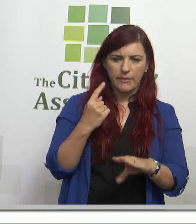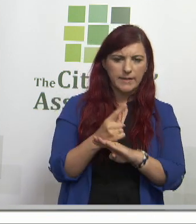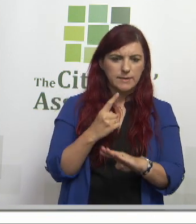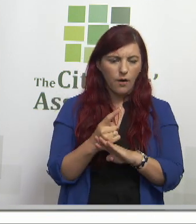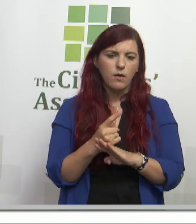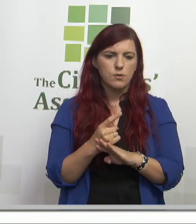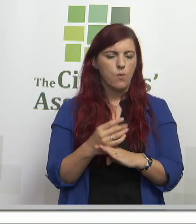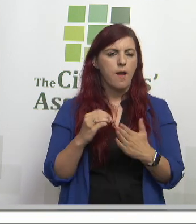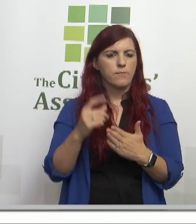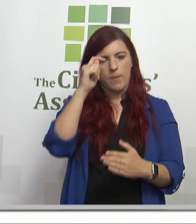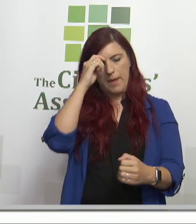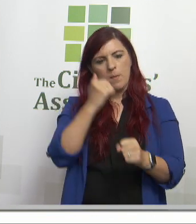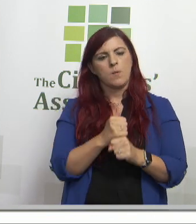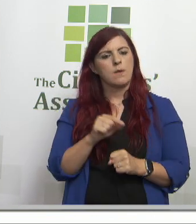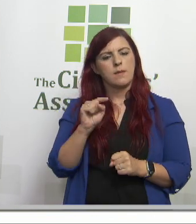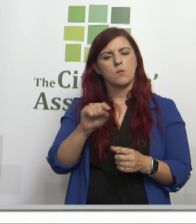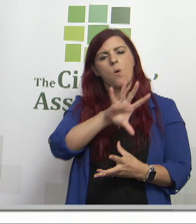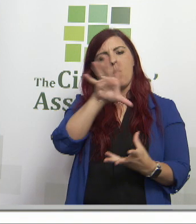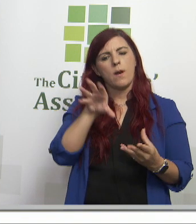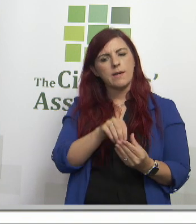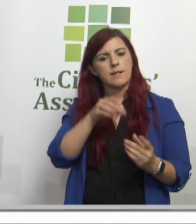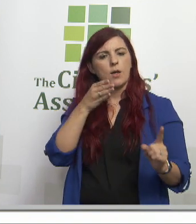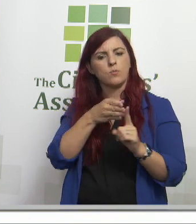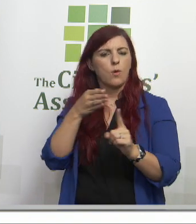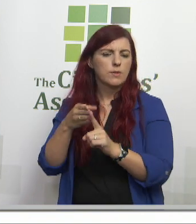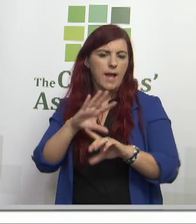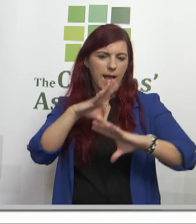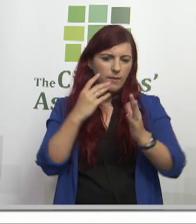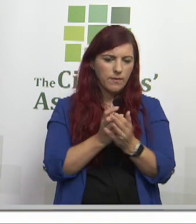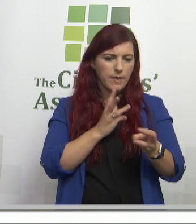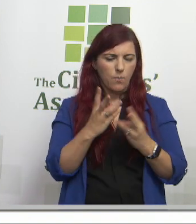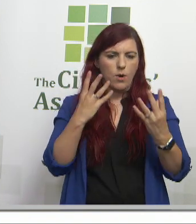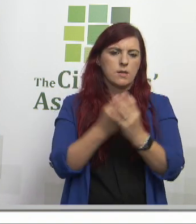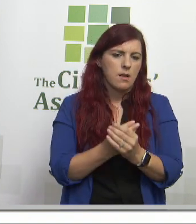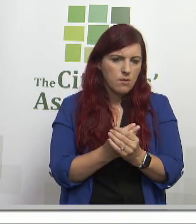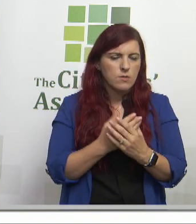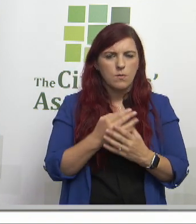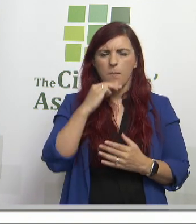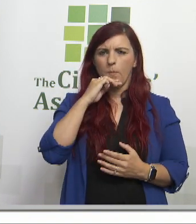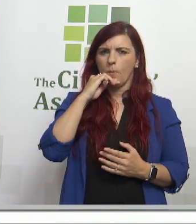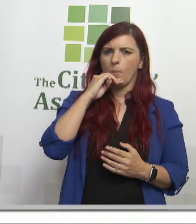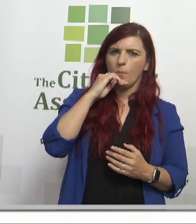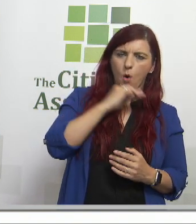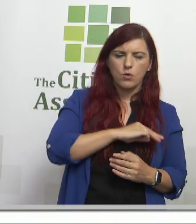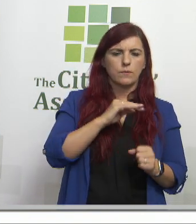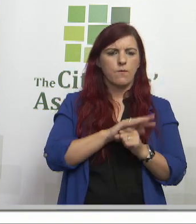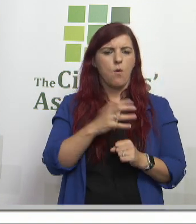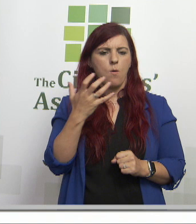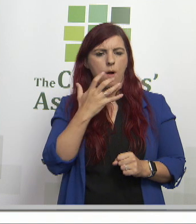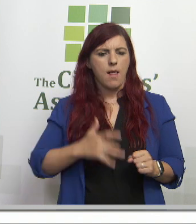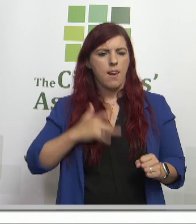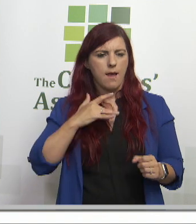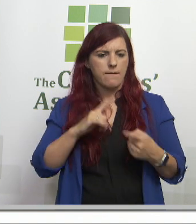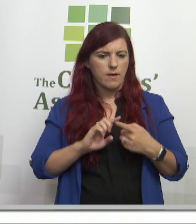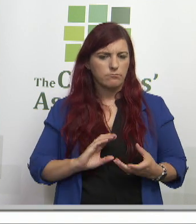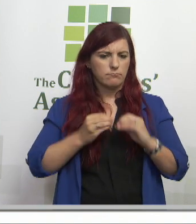you have to think about this holistic approach, everything working together. So important for wildlife and for ecosystem